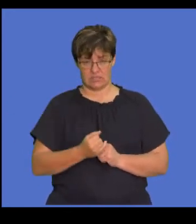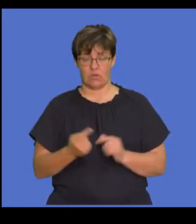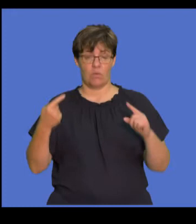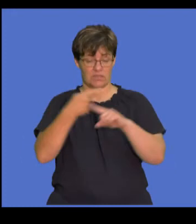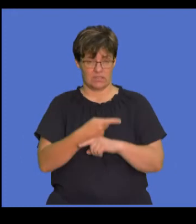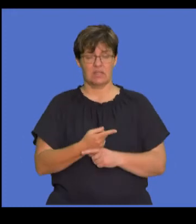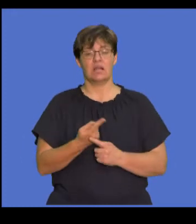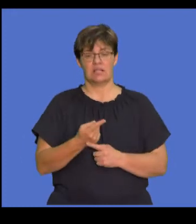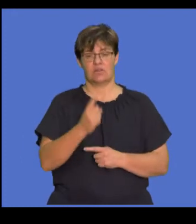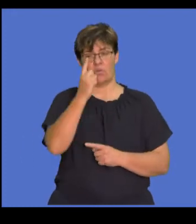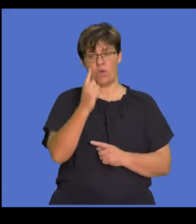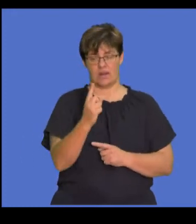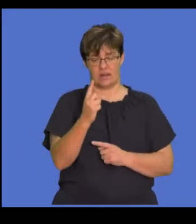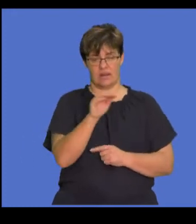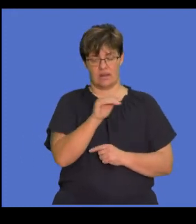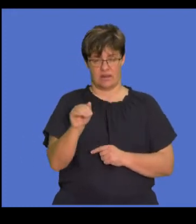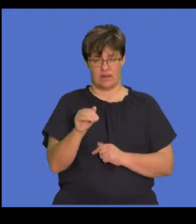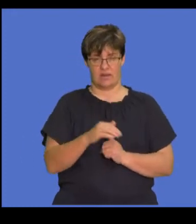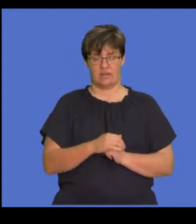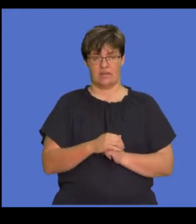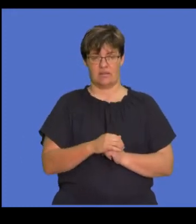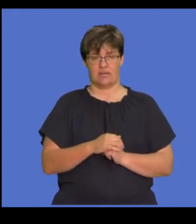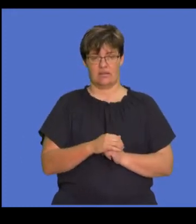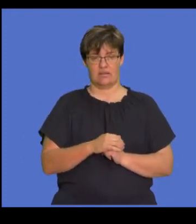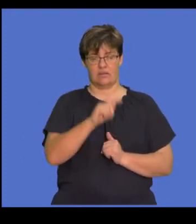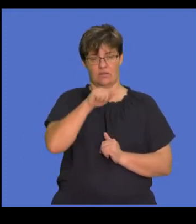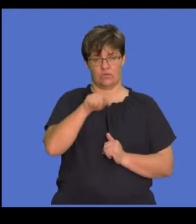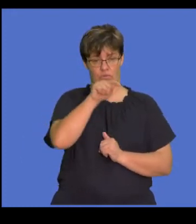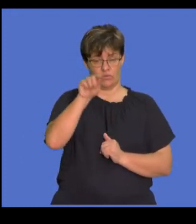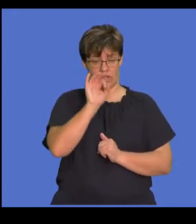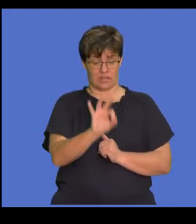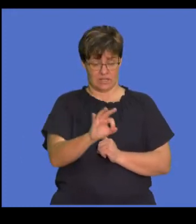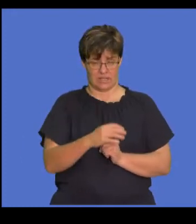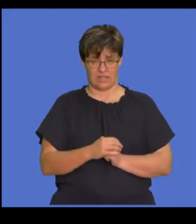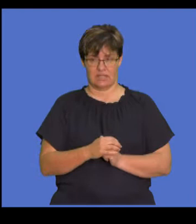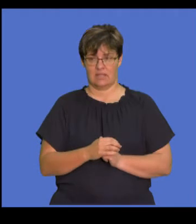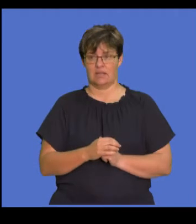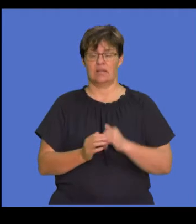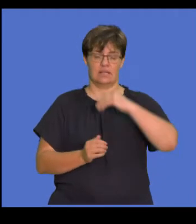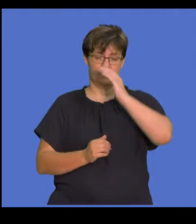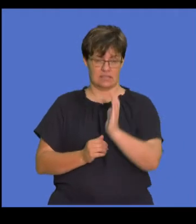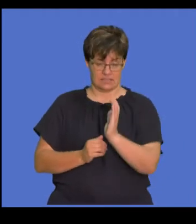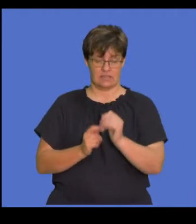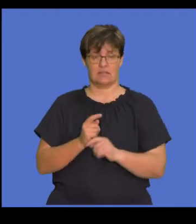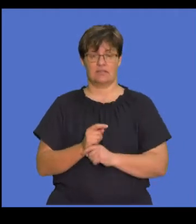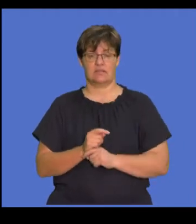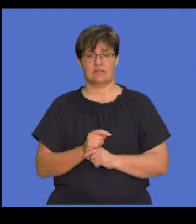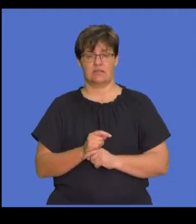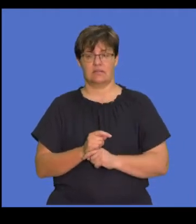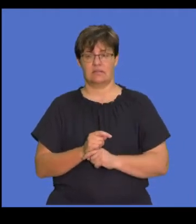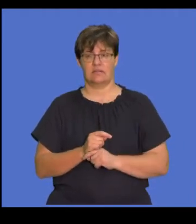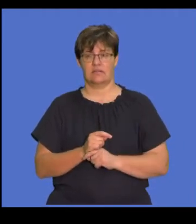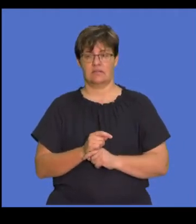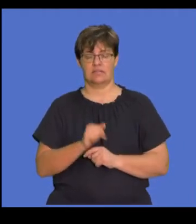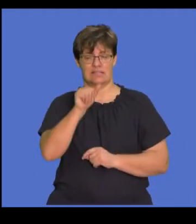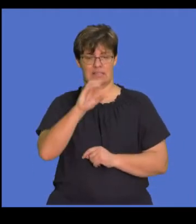So the opposite of 30 is 1, the adjacent of 30 is root 3. I will multiply this